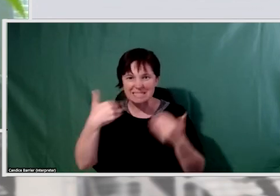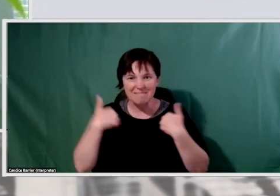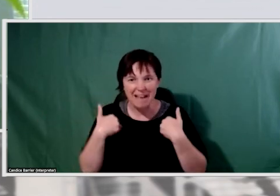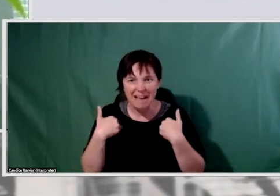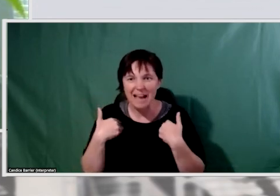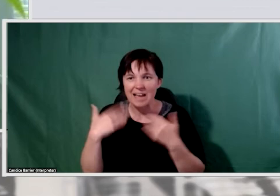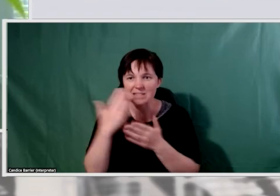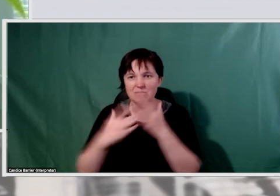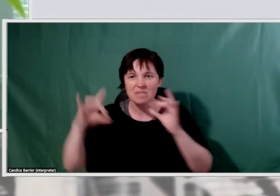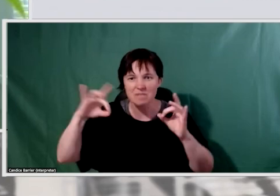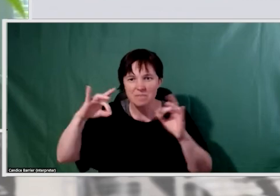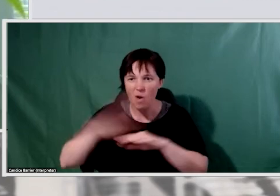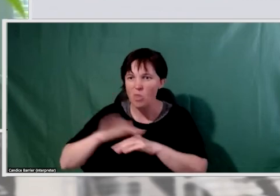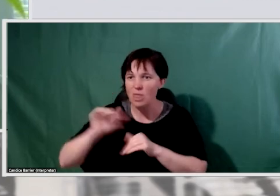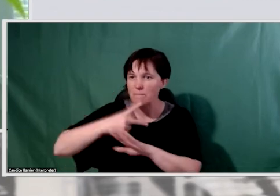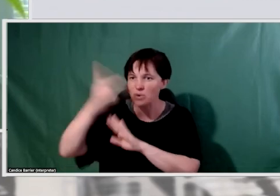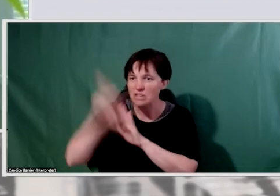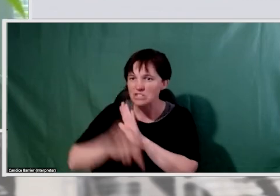project.